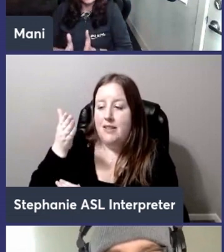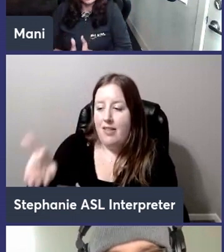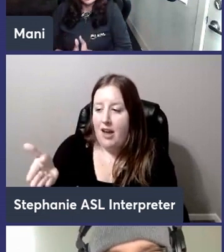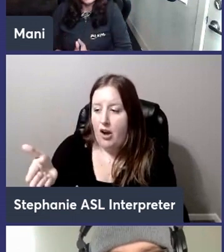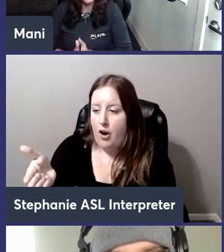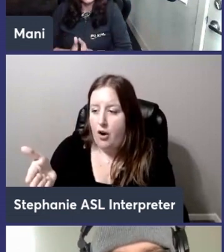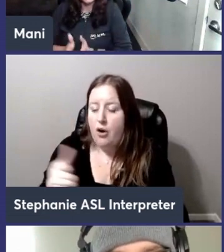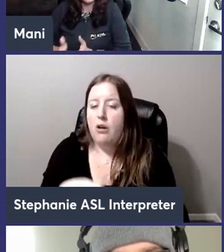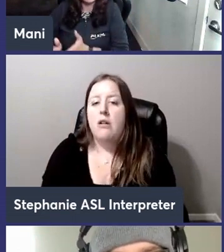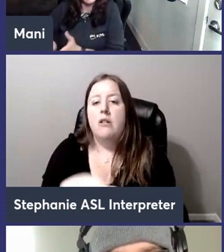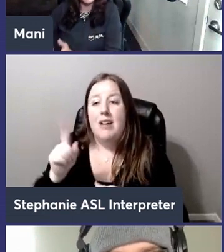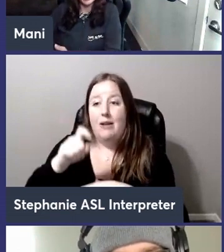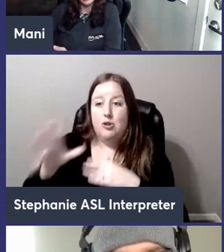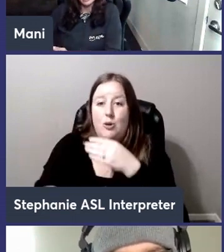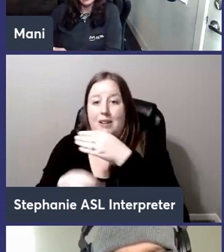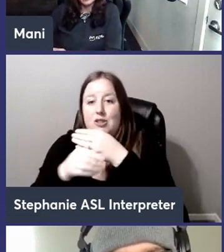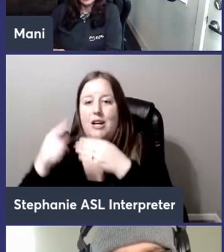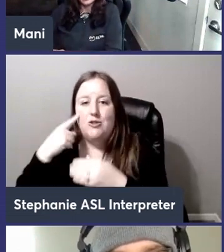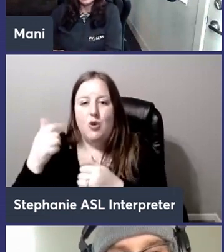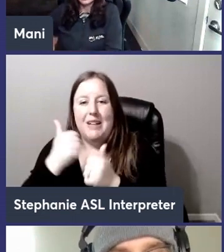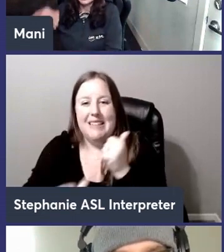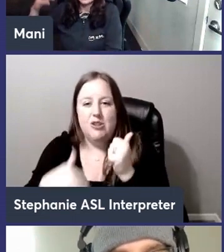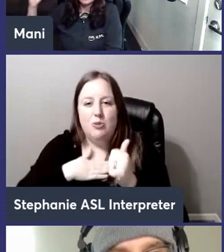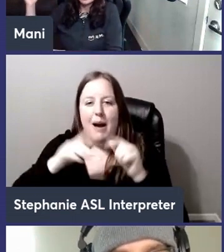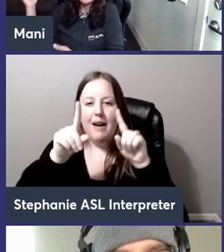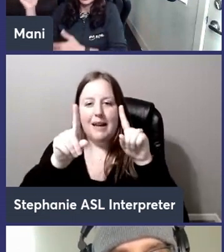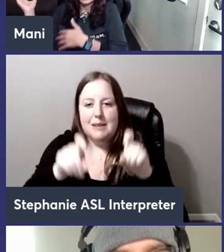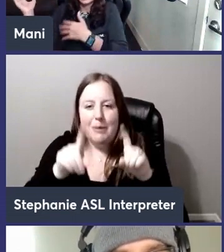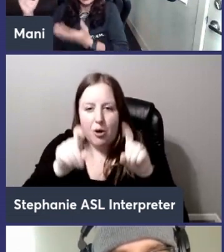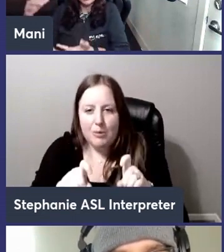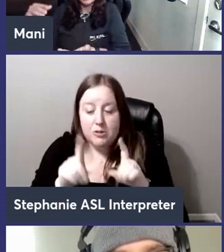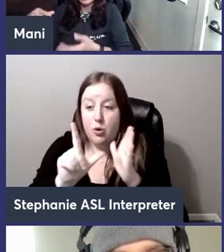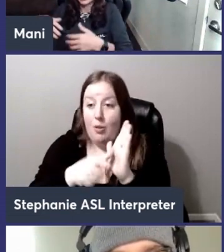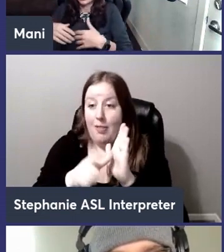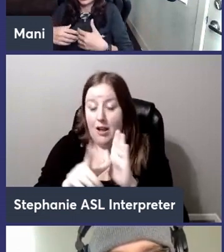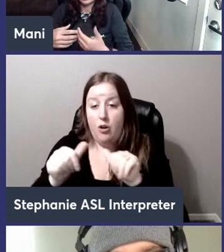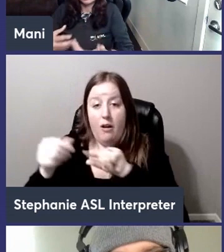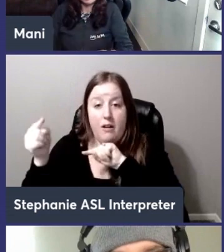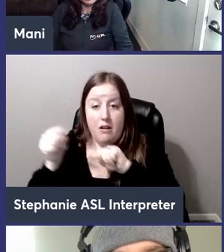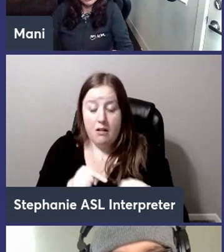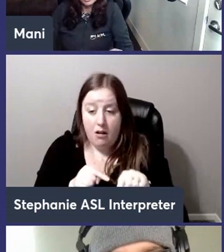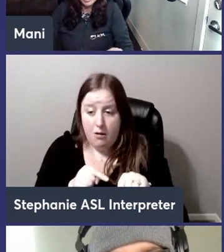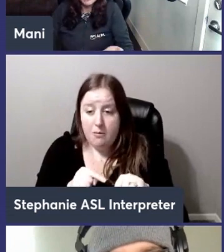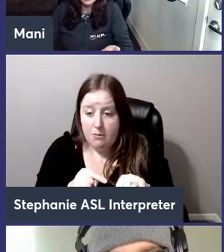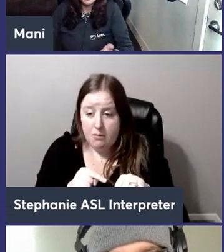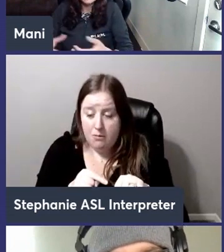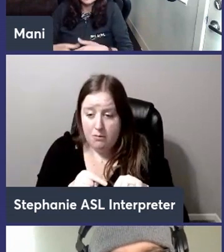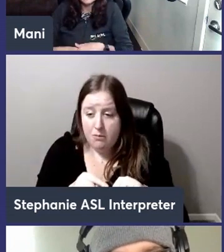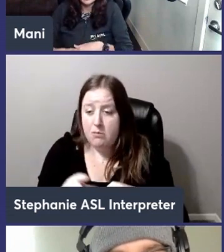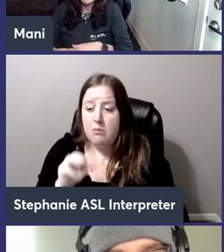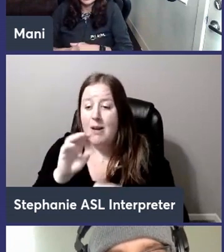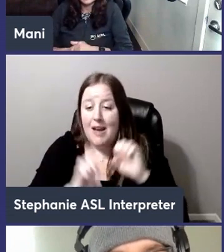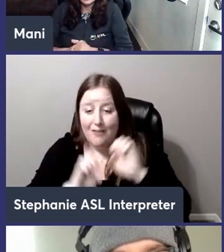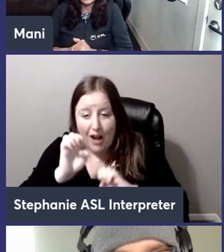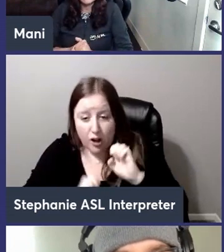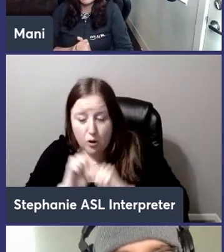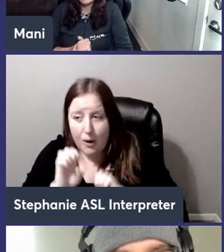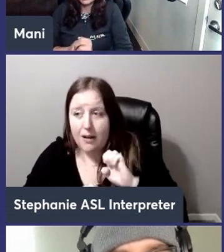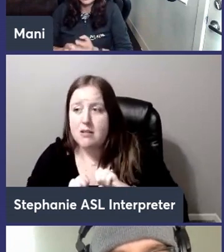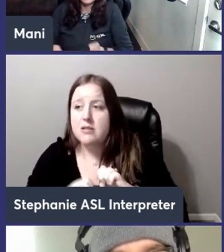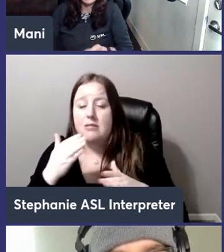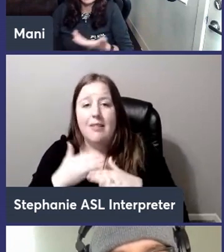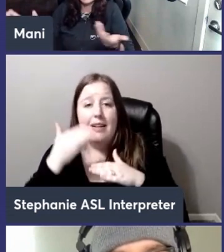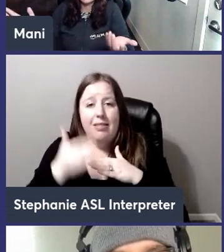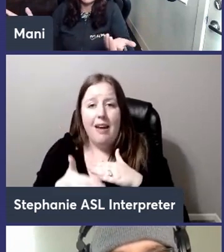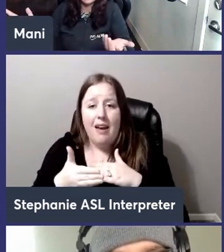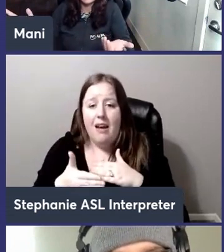attach those with each of my experiments so that later on I can come evaluate those experiments. And